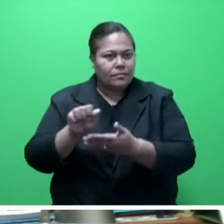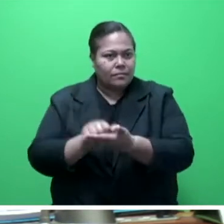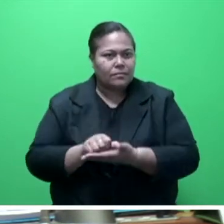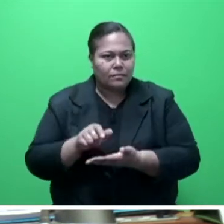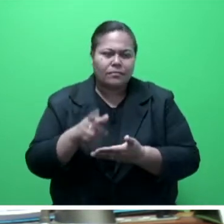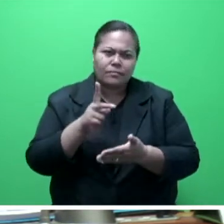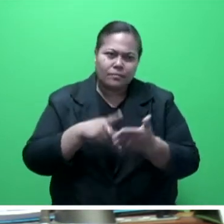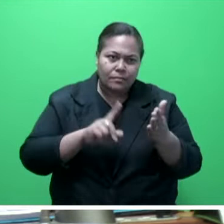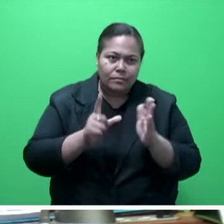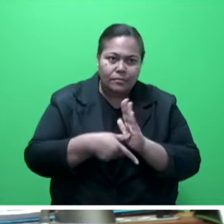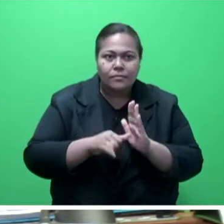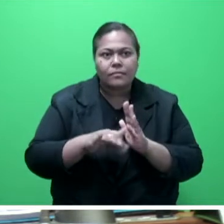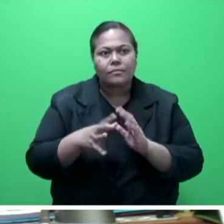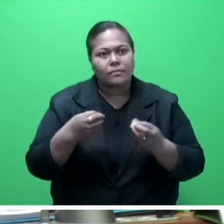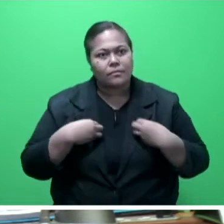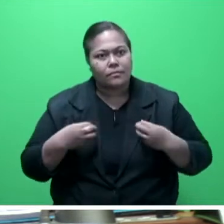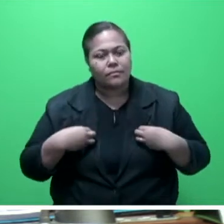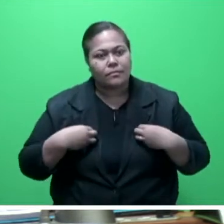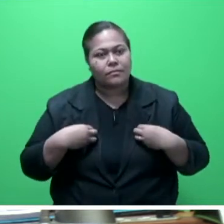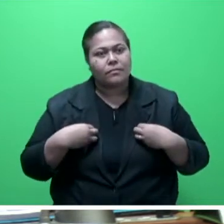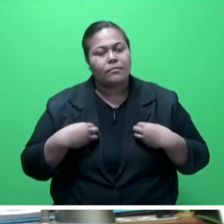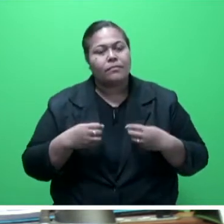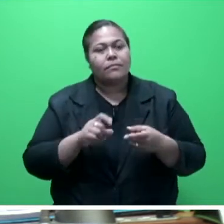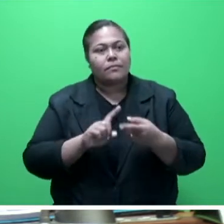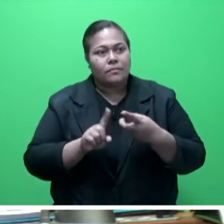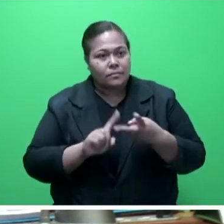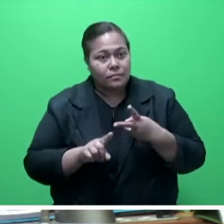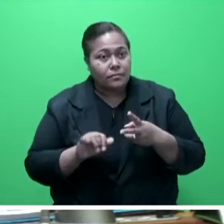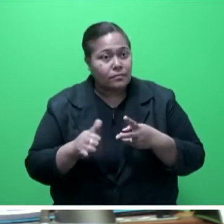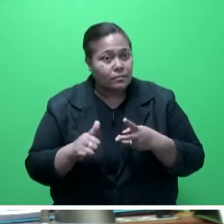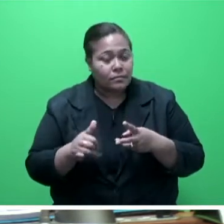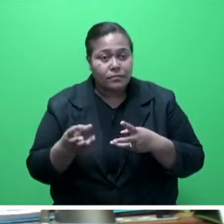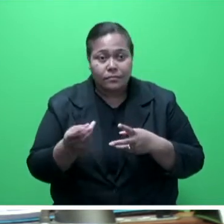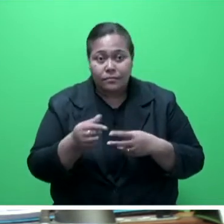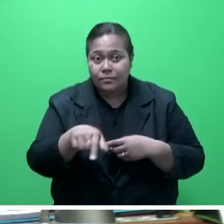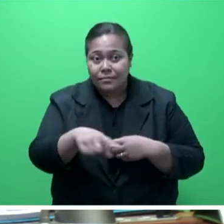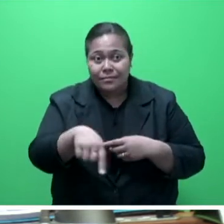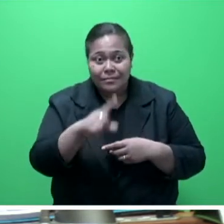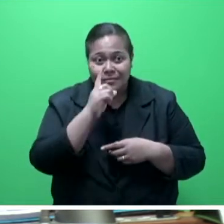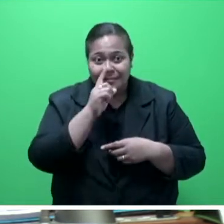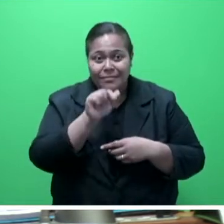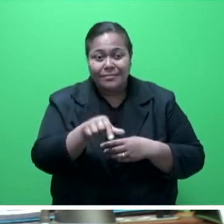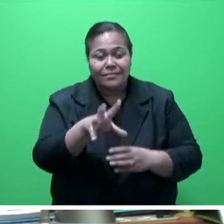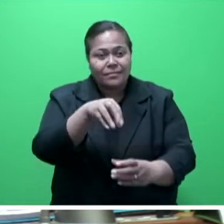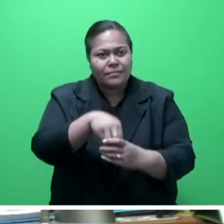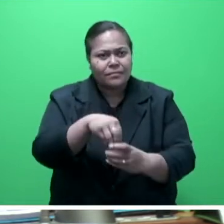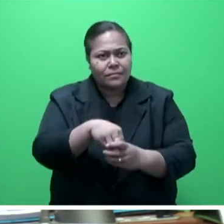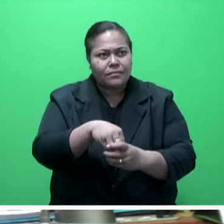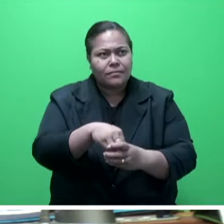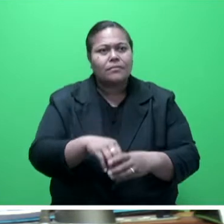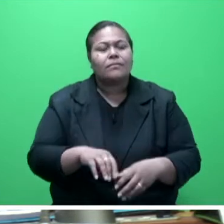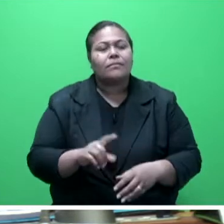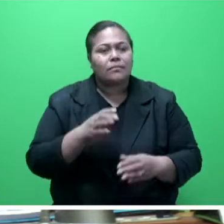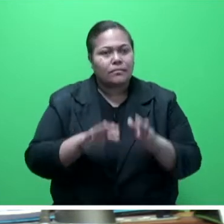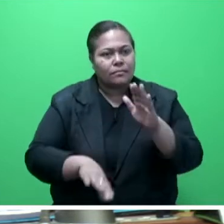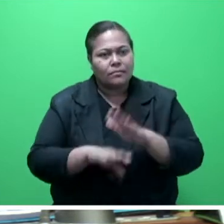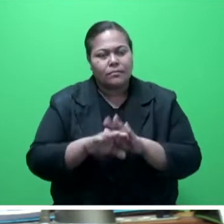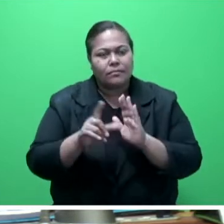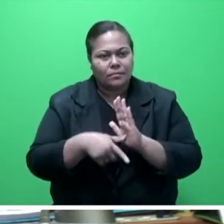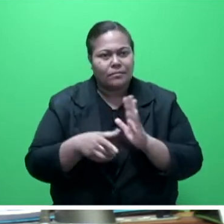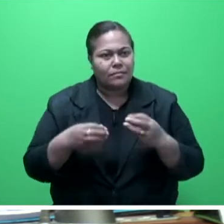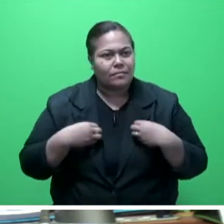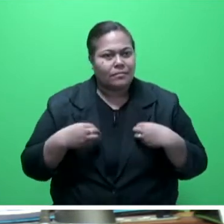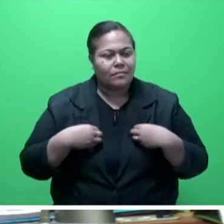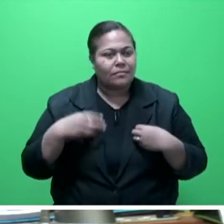part-time or subsistence level, or some of them are engaging their full-time activity in livestock sector.